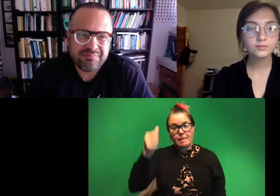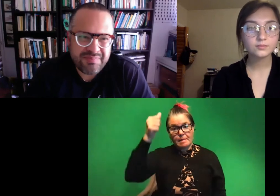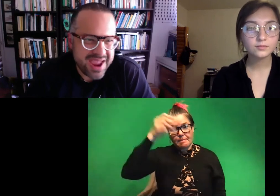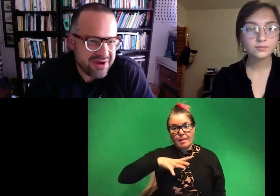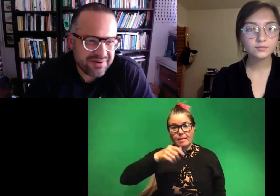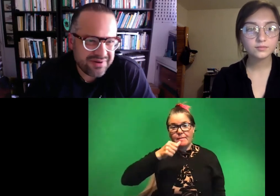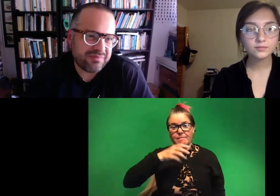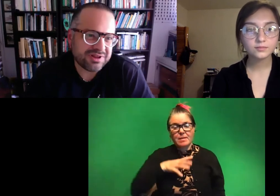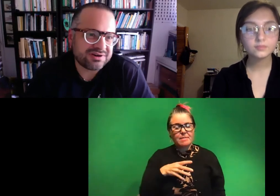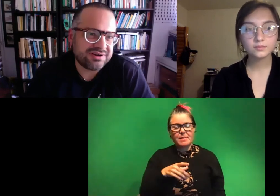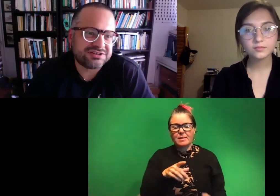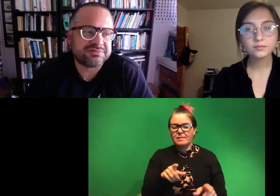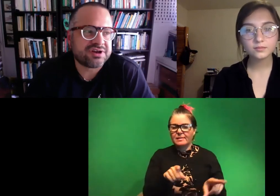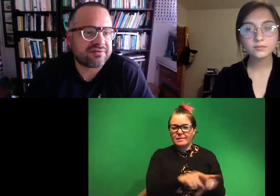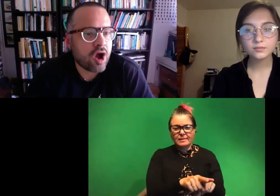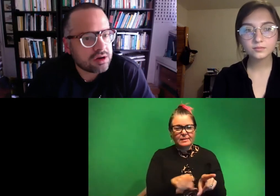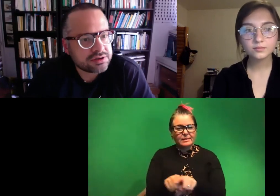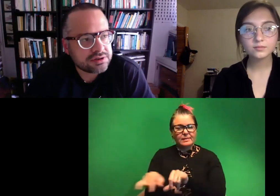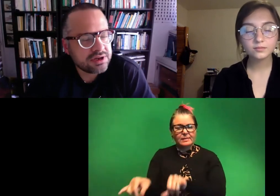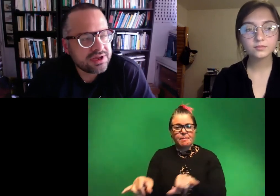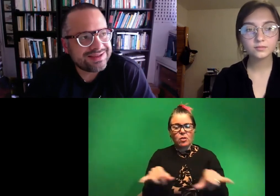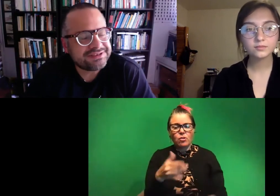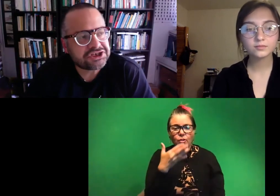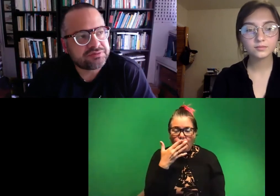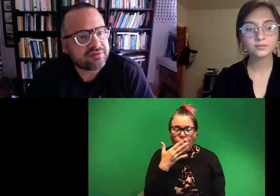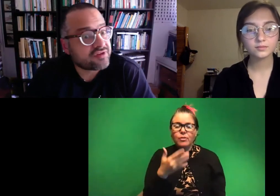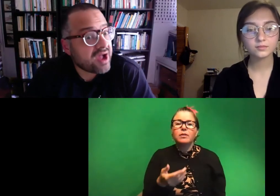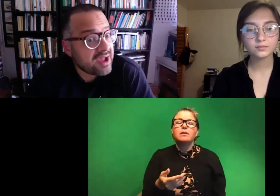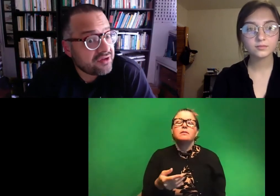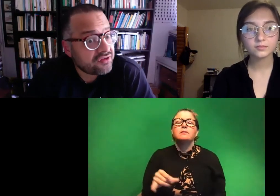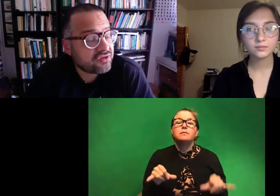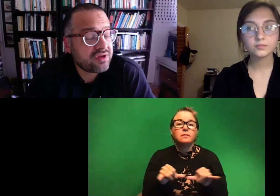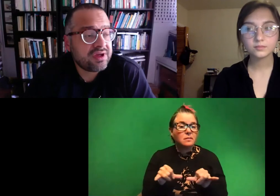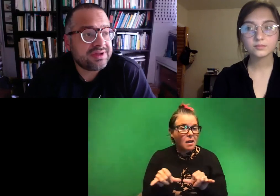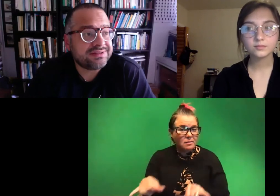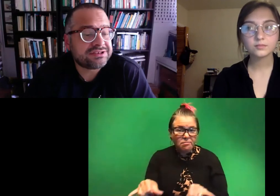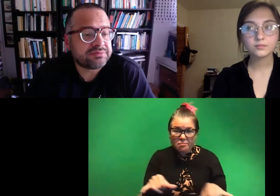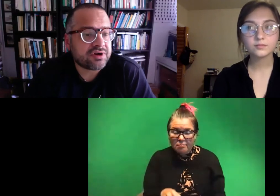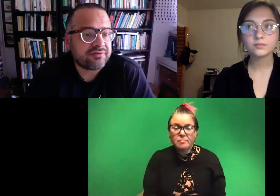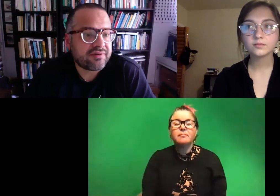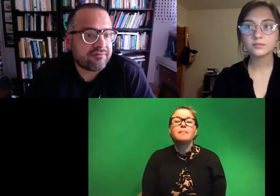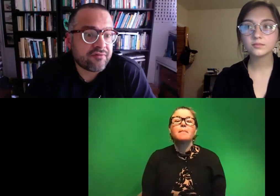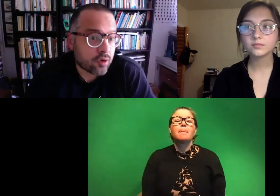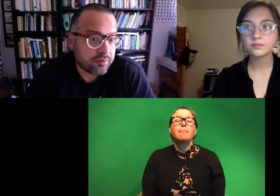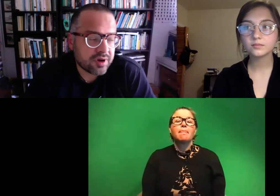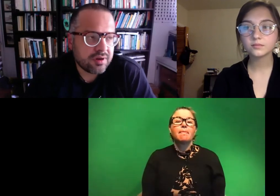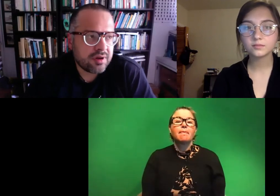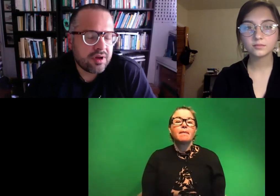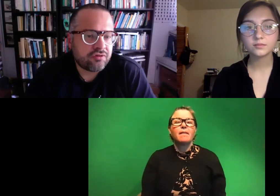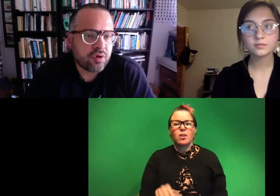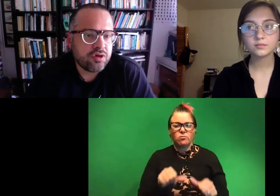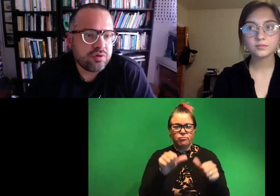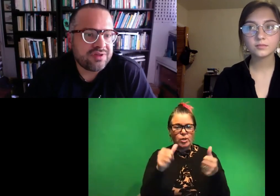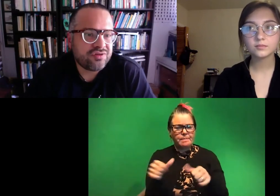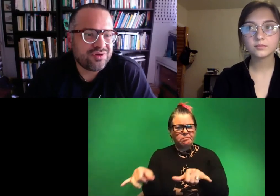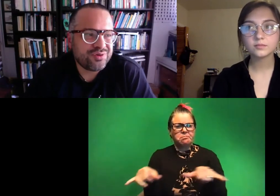are very similar in terms of color, in terms of size, in terms of form.